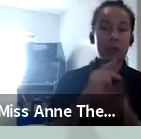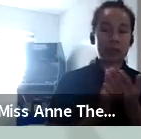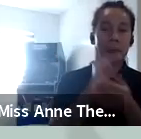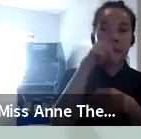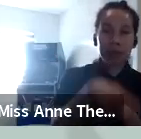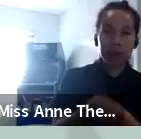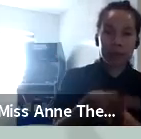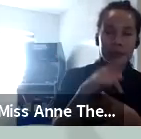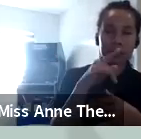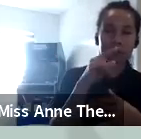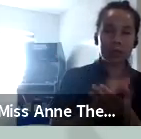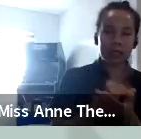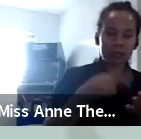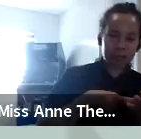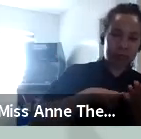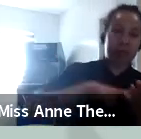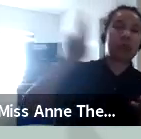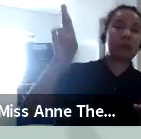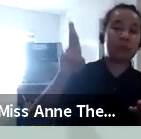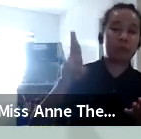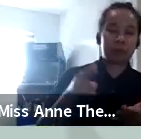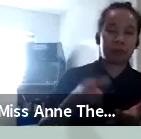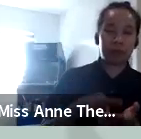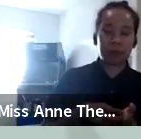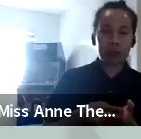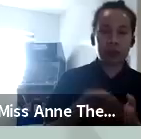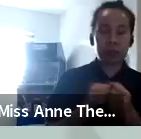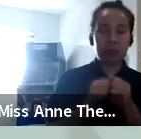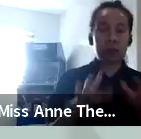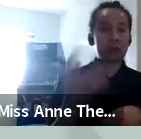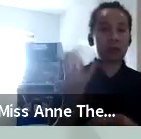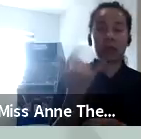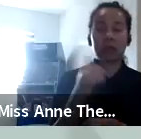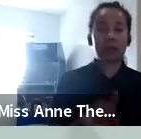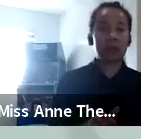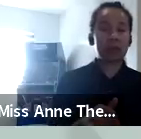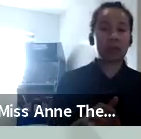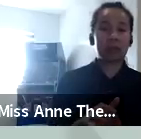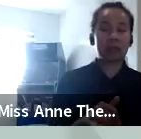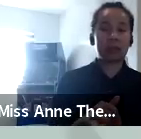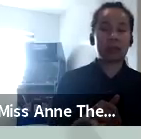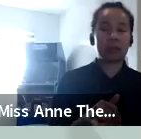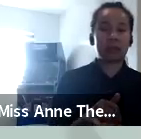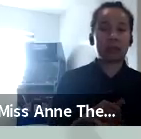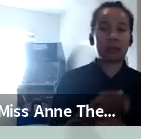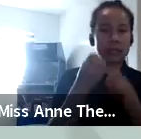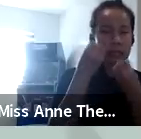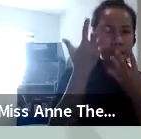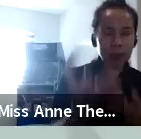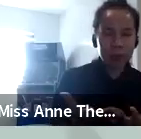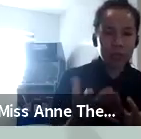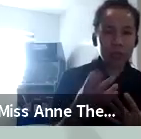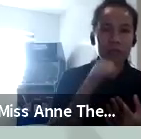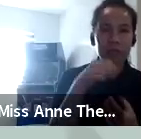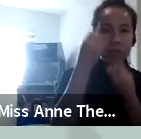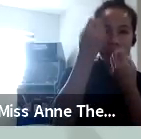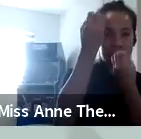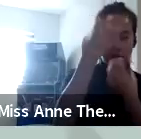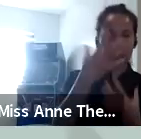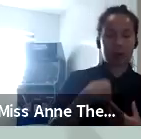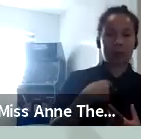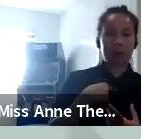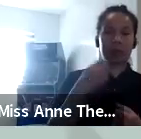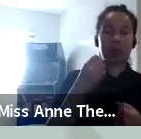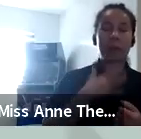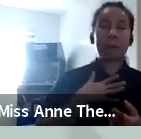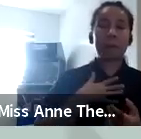been uprooted without any heads up to my soil, which are my